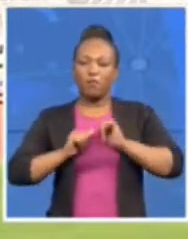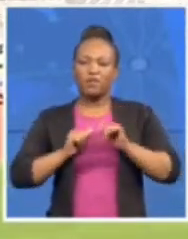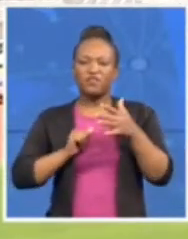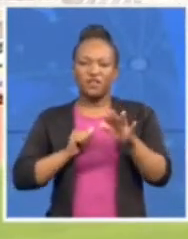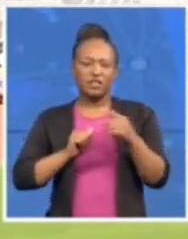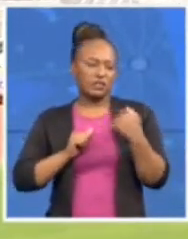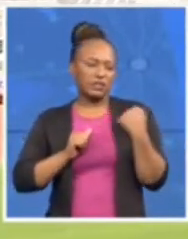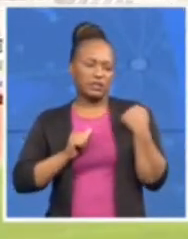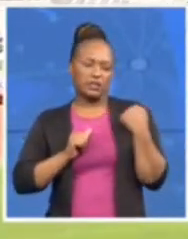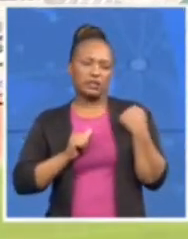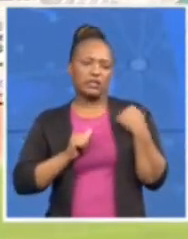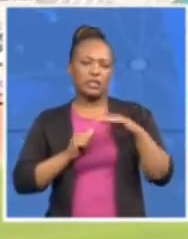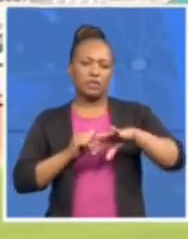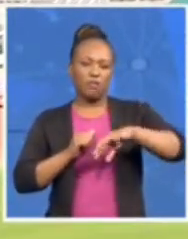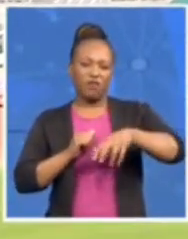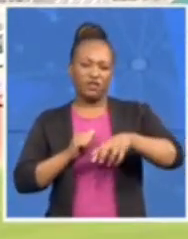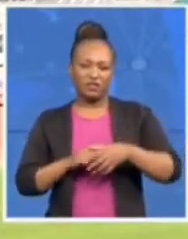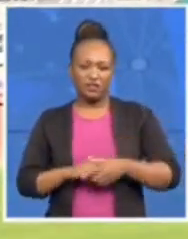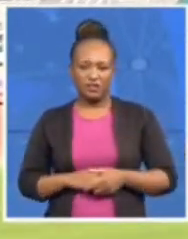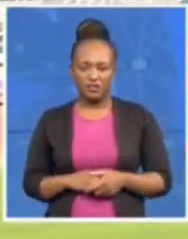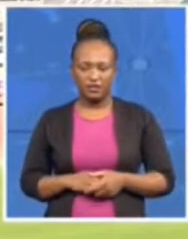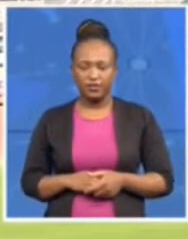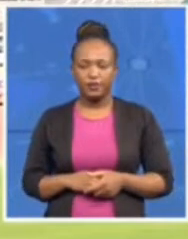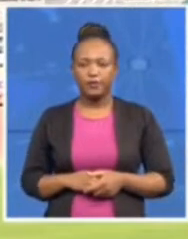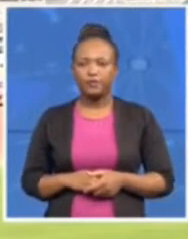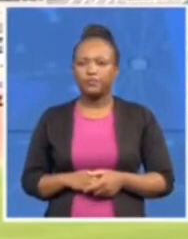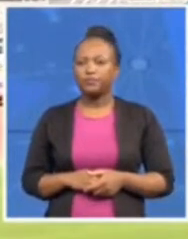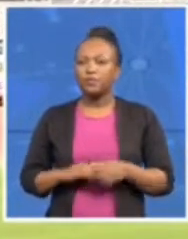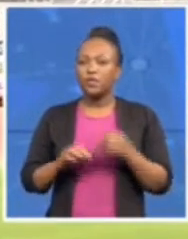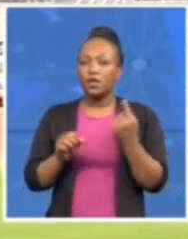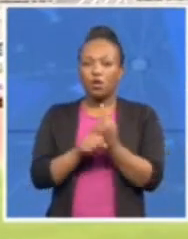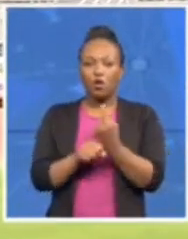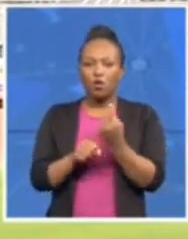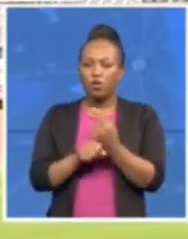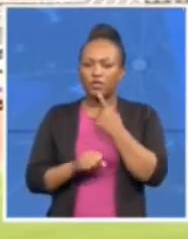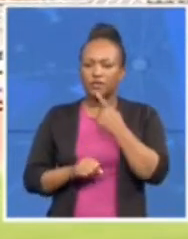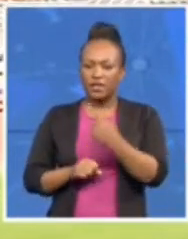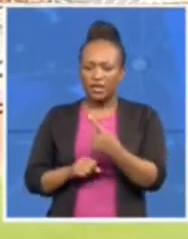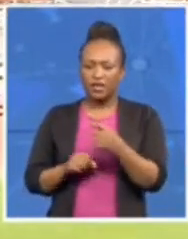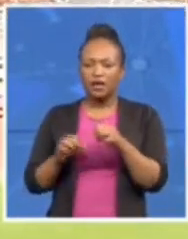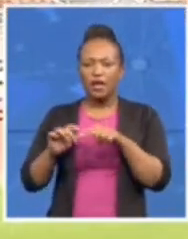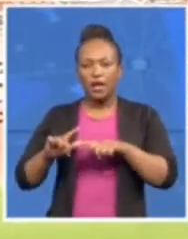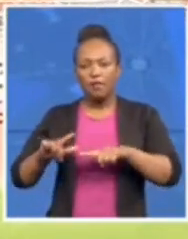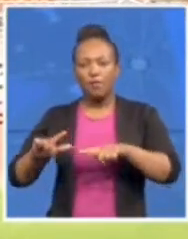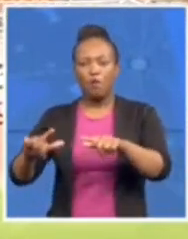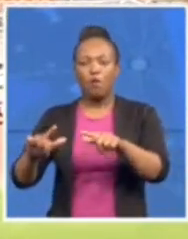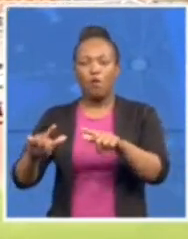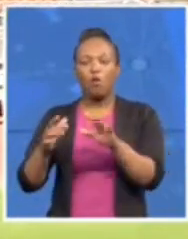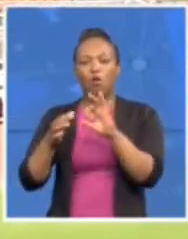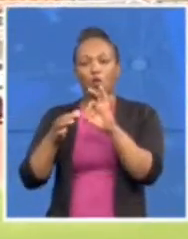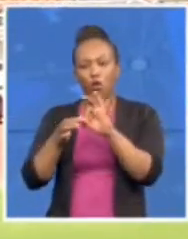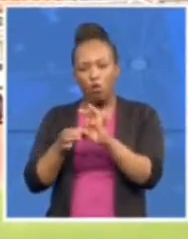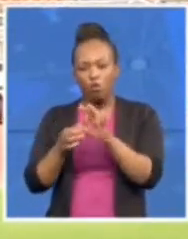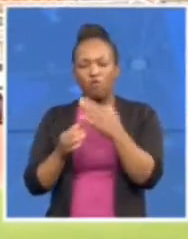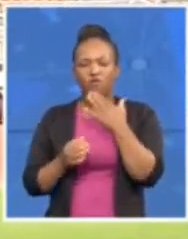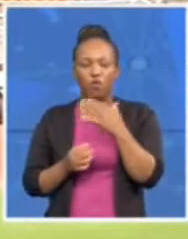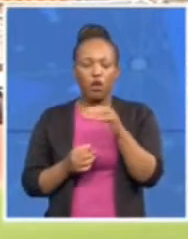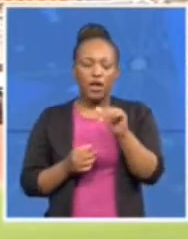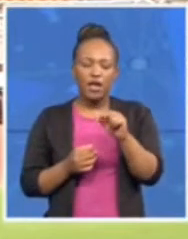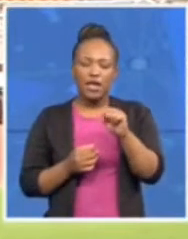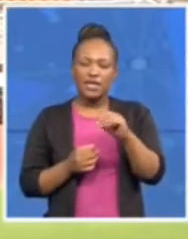always said, and we are saying, that the Limpopo is the home of the African National Congress. Limpopo is the home of